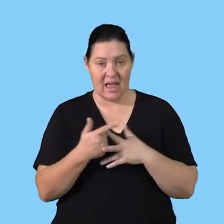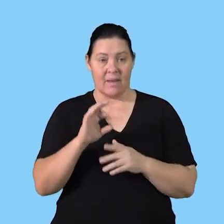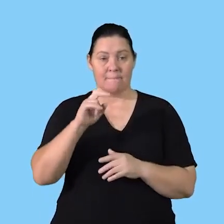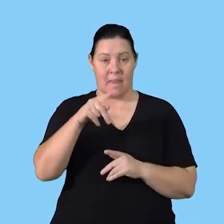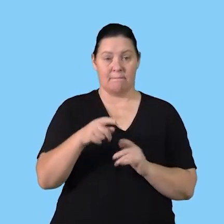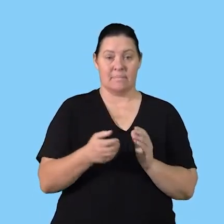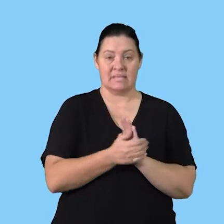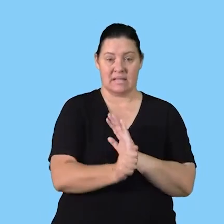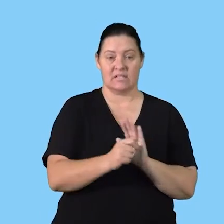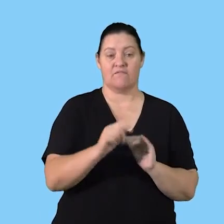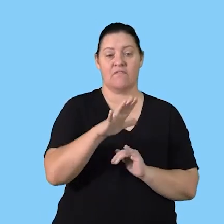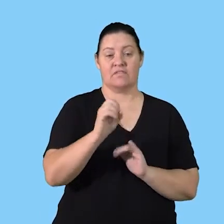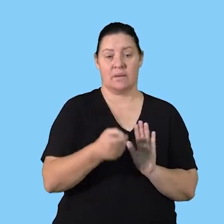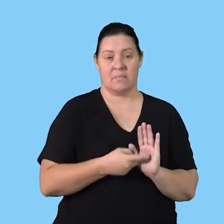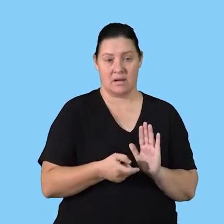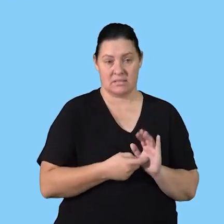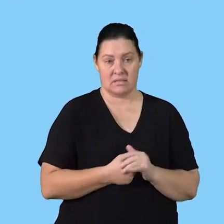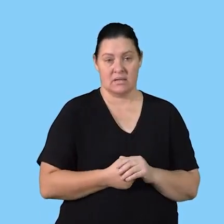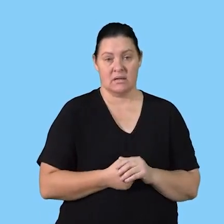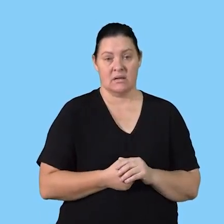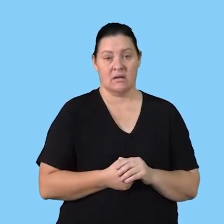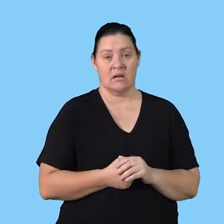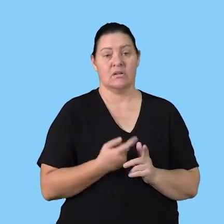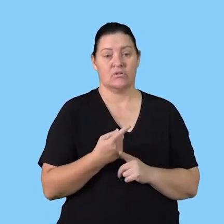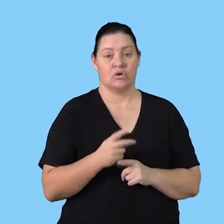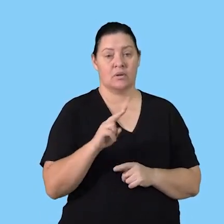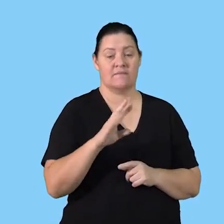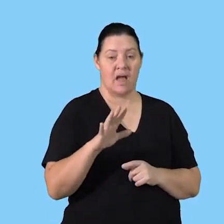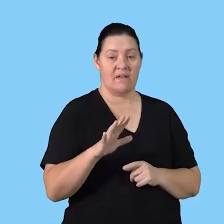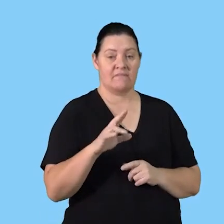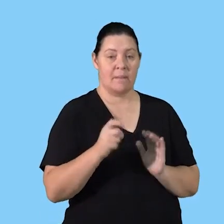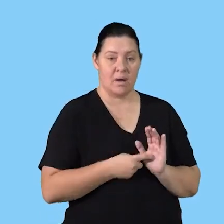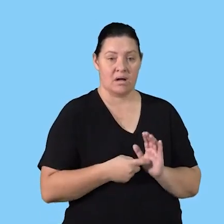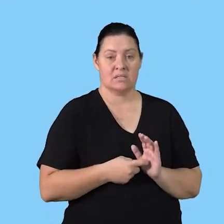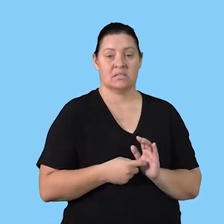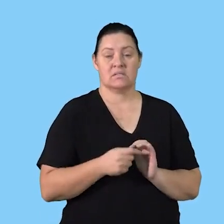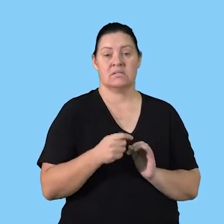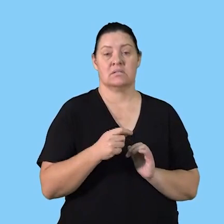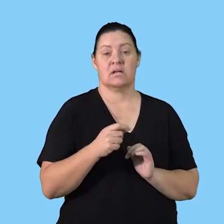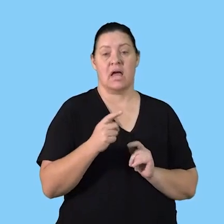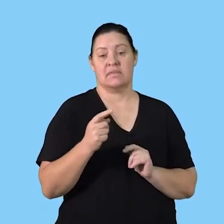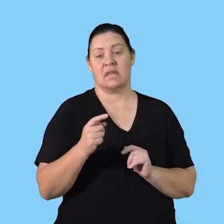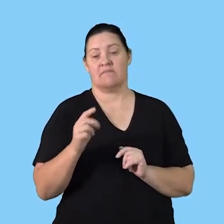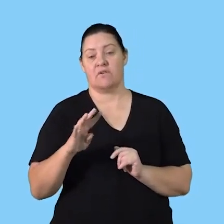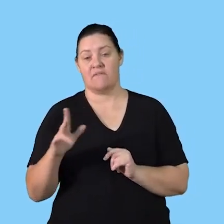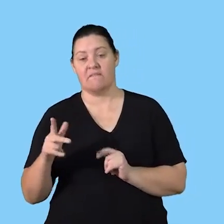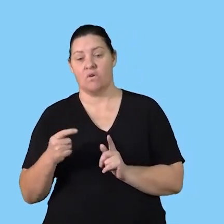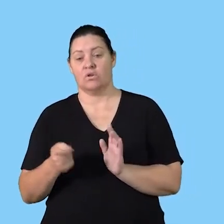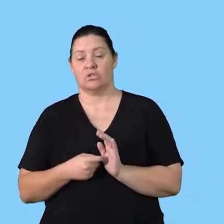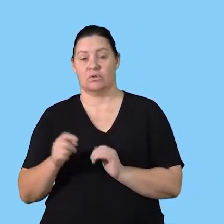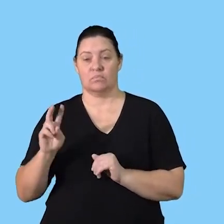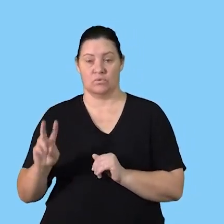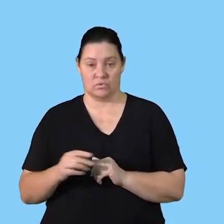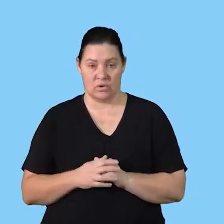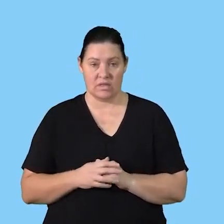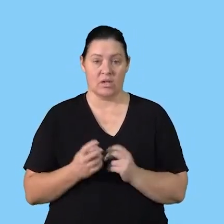map skills for 50 marks. We have got term 2, that is 35 marks for term 1 and 40 marks for term 2. Then we'll still